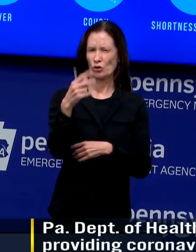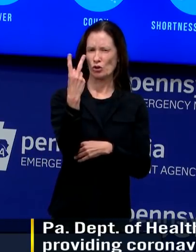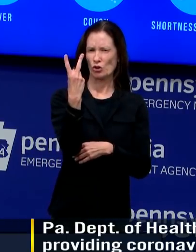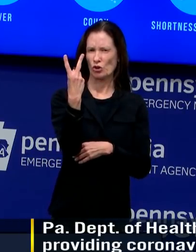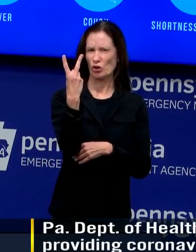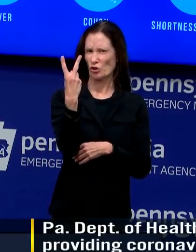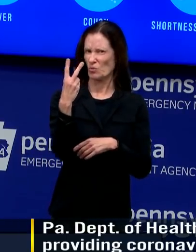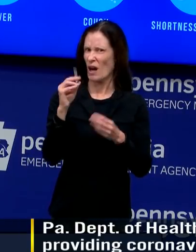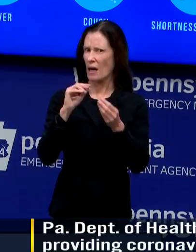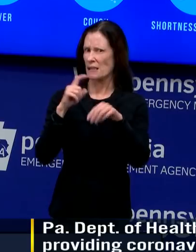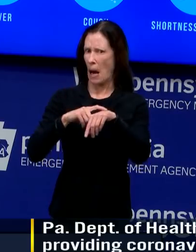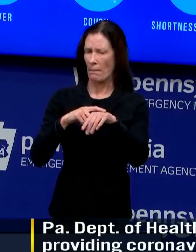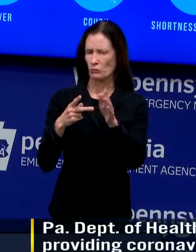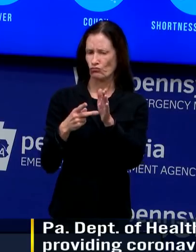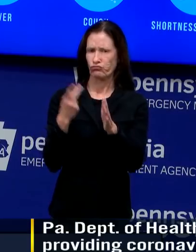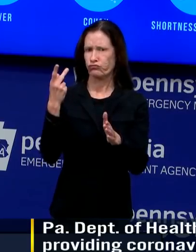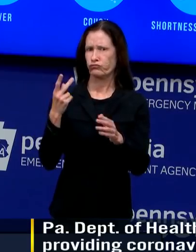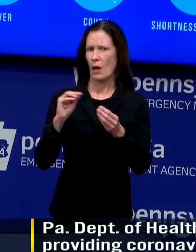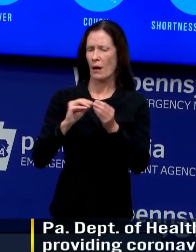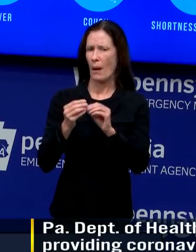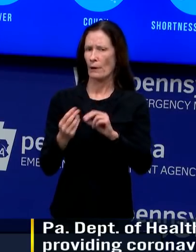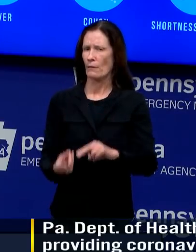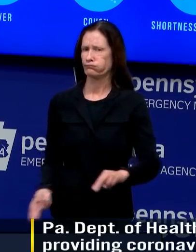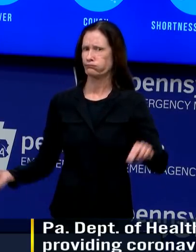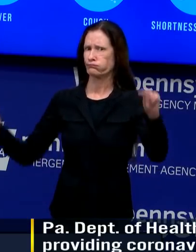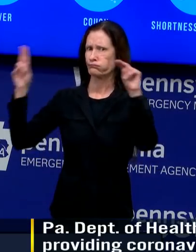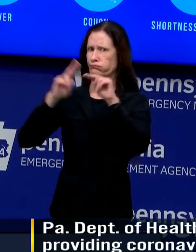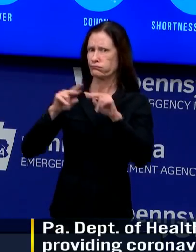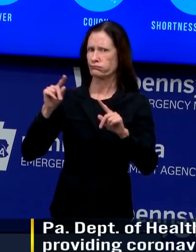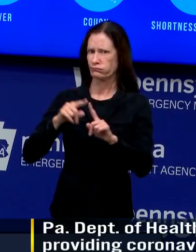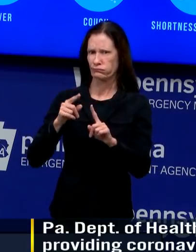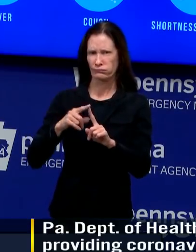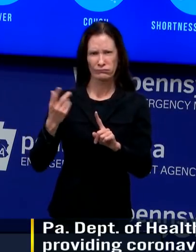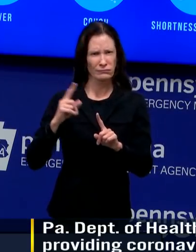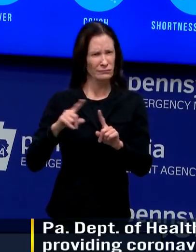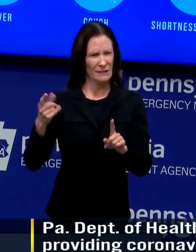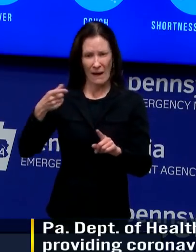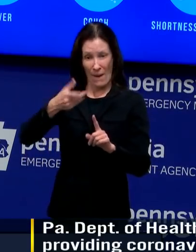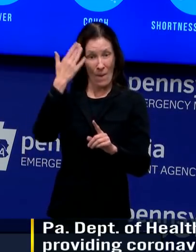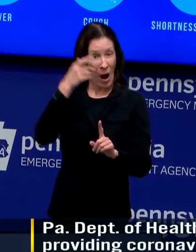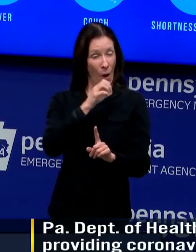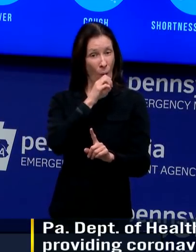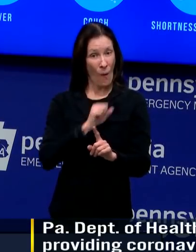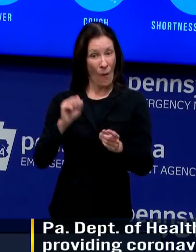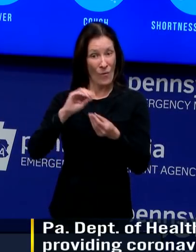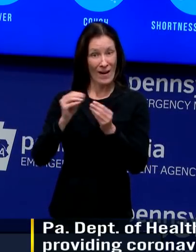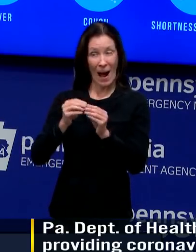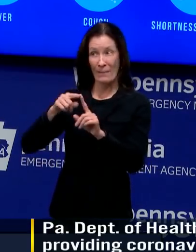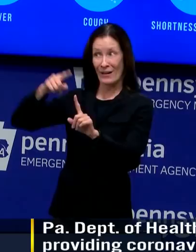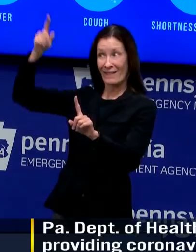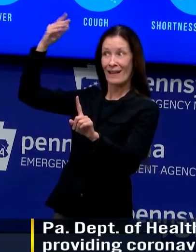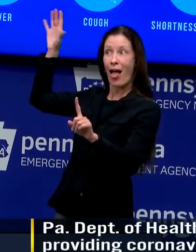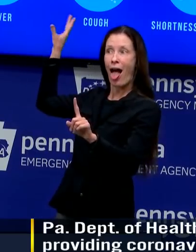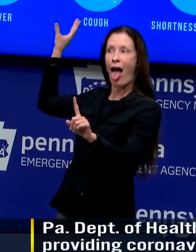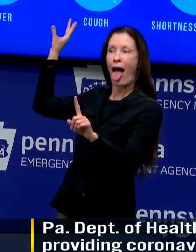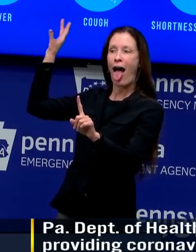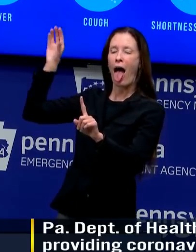currently investigating that might lead to similar spikes? No. Those were the two